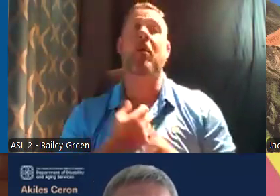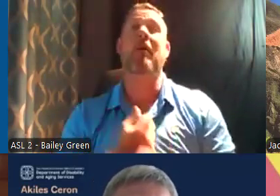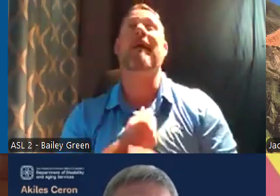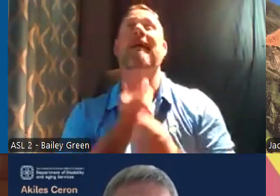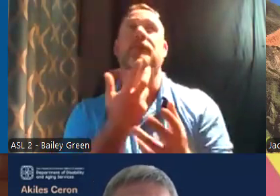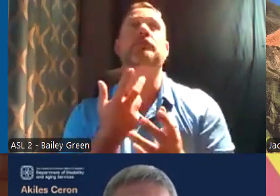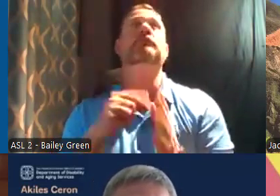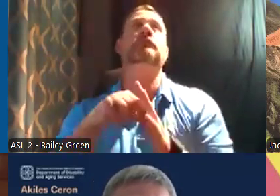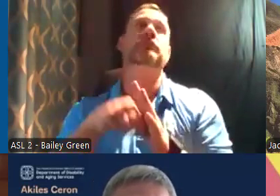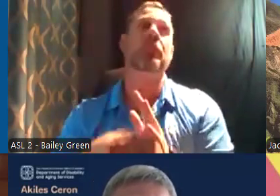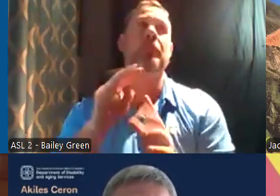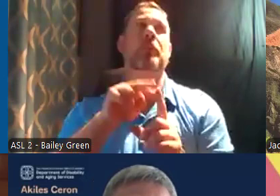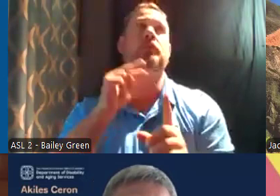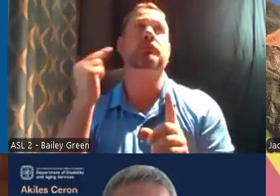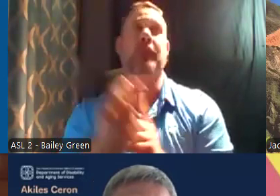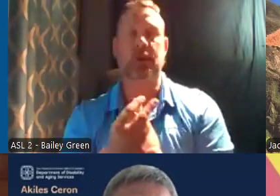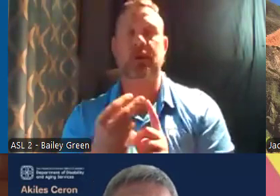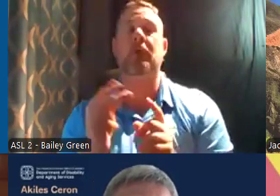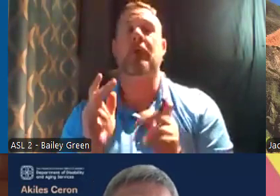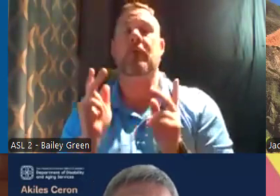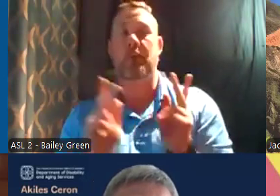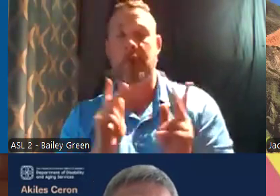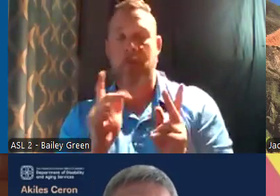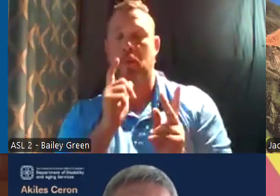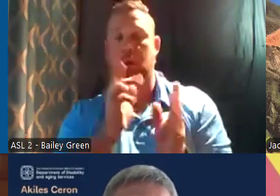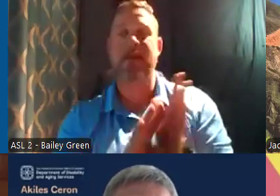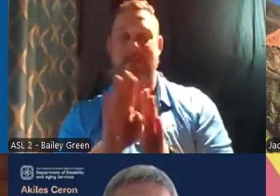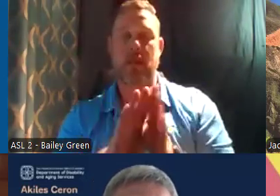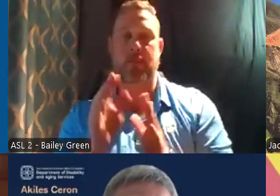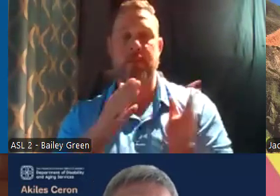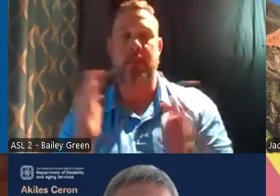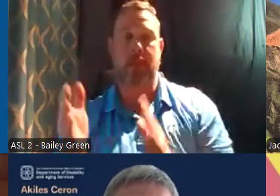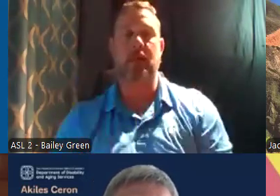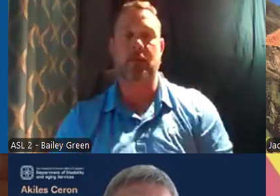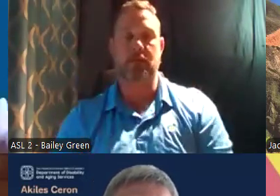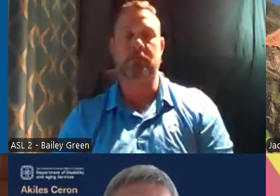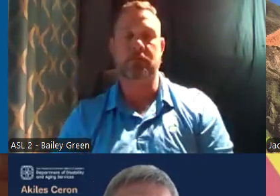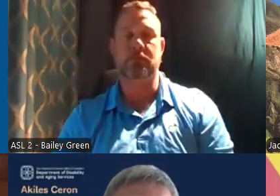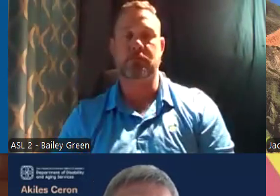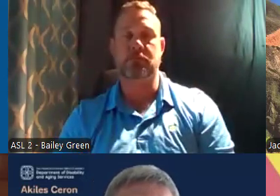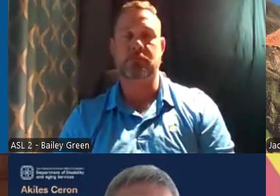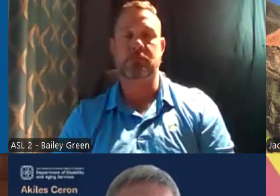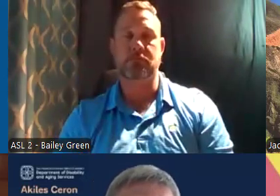in the perspectives of the folks that we're developing this plan in mind,